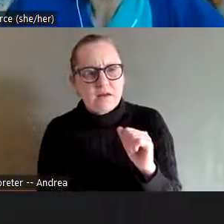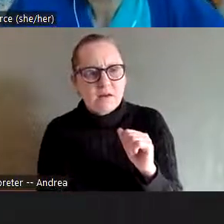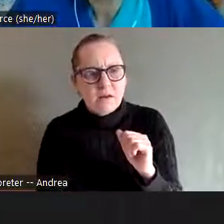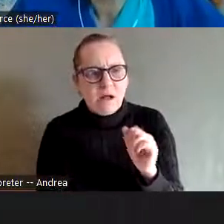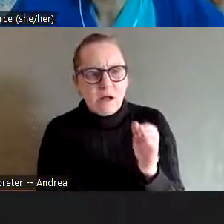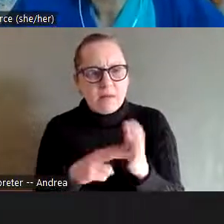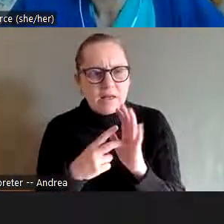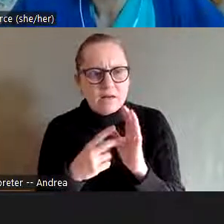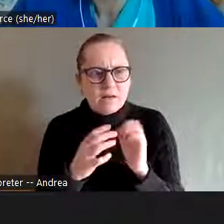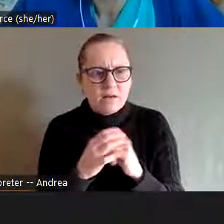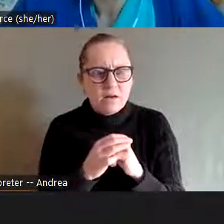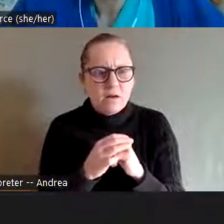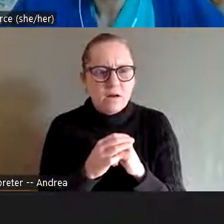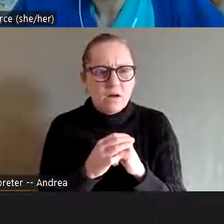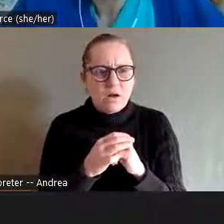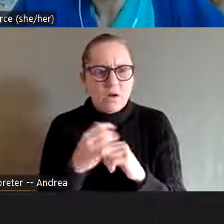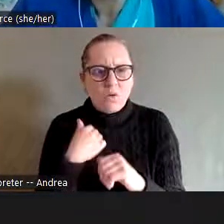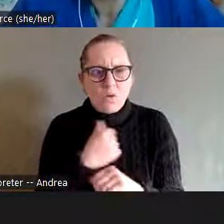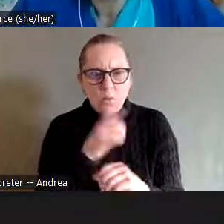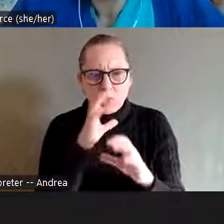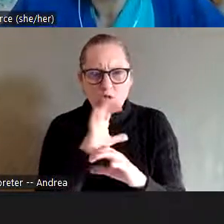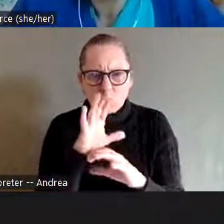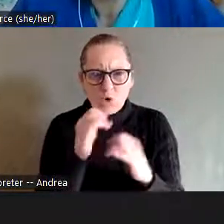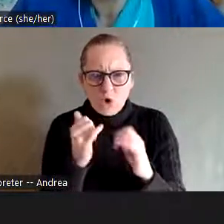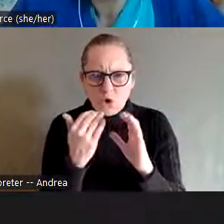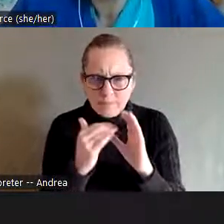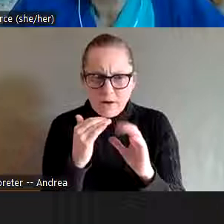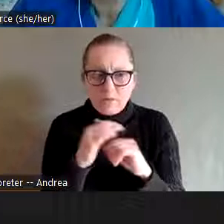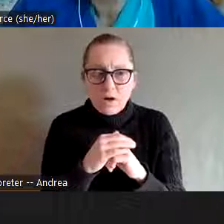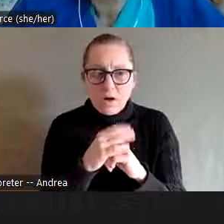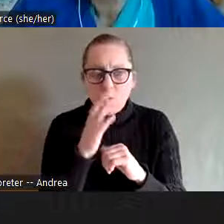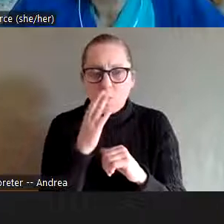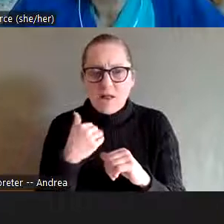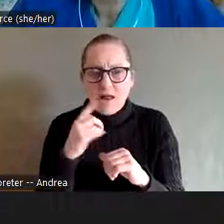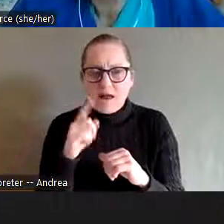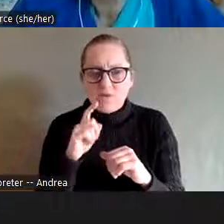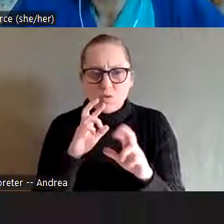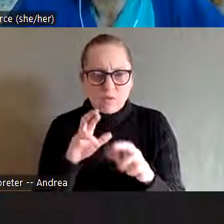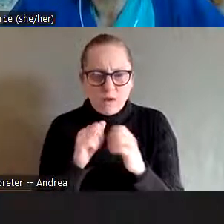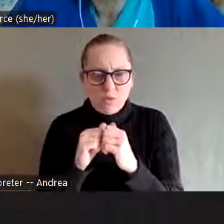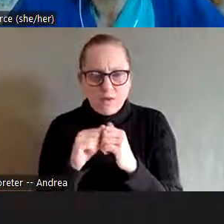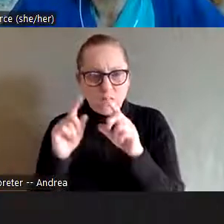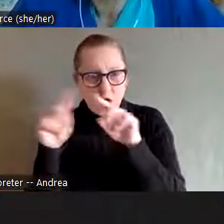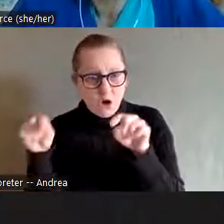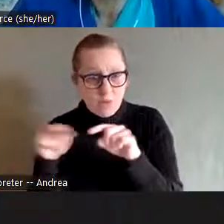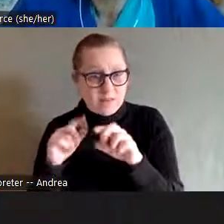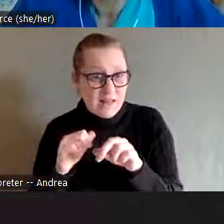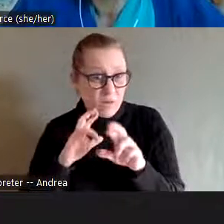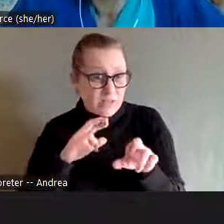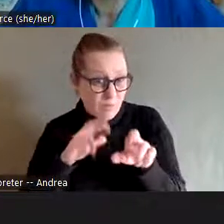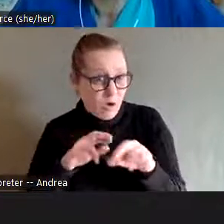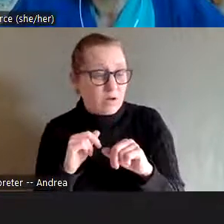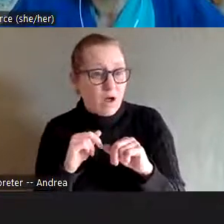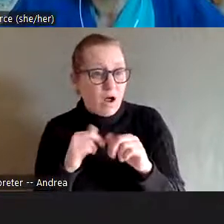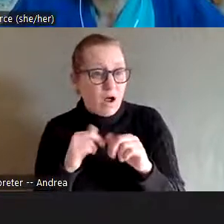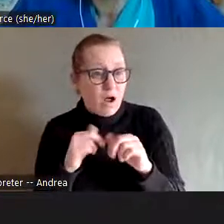we would, you know, search your current email. I mean, we would have to respond with documents that are responsive under your current